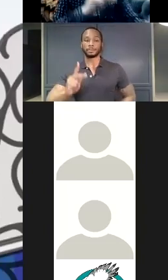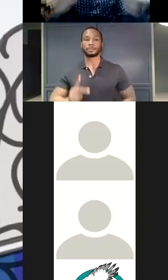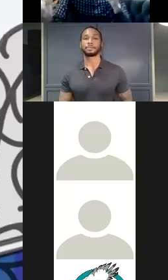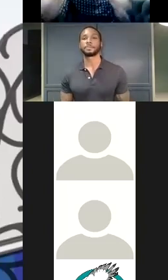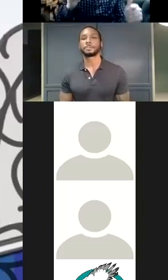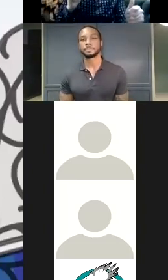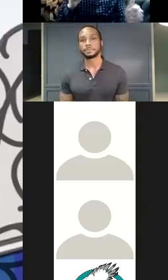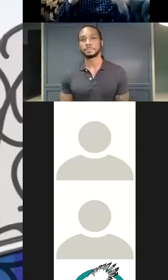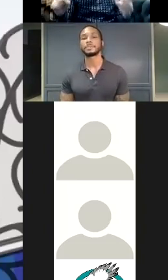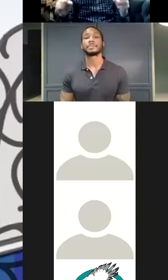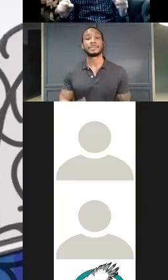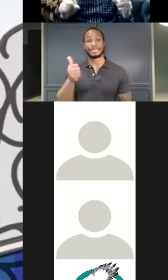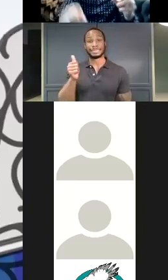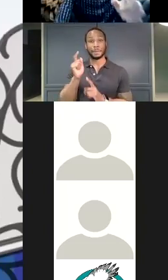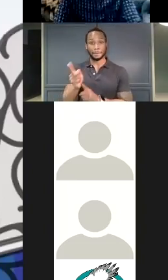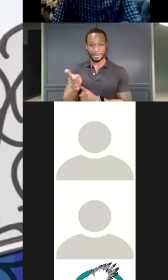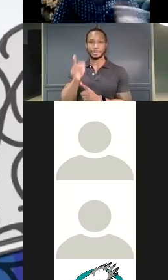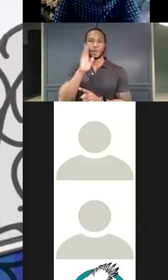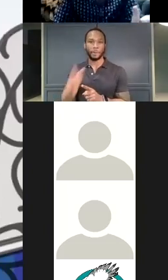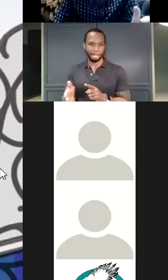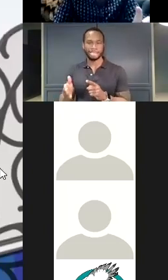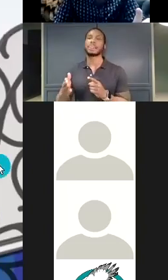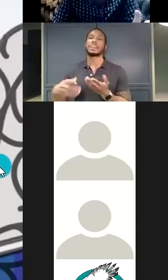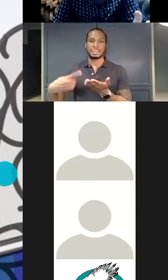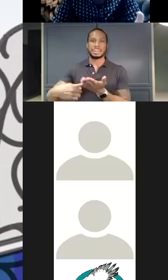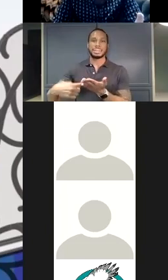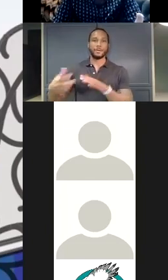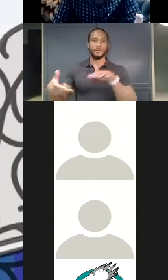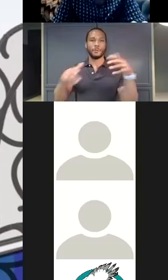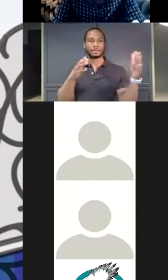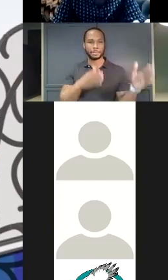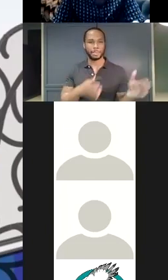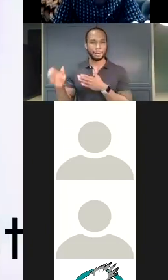All right, 10 minutes. We're going to cover crisis planning.